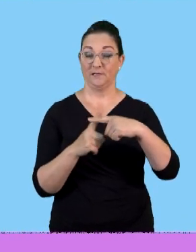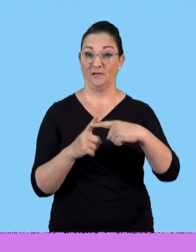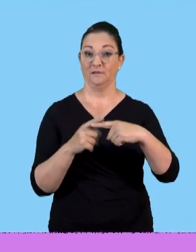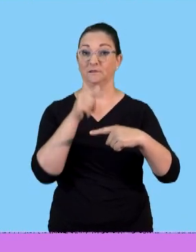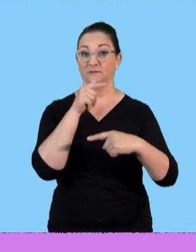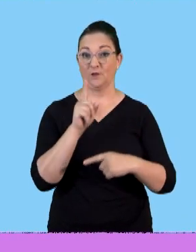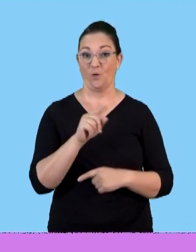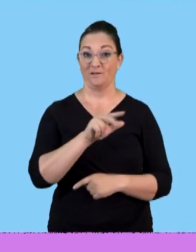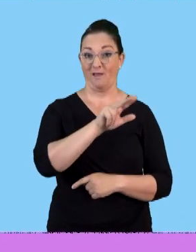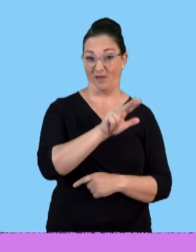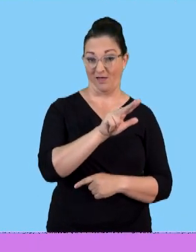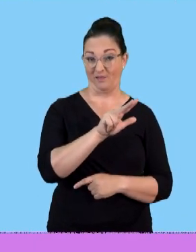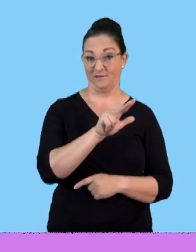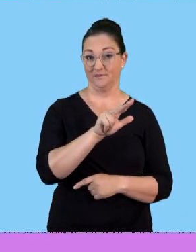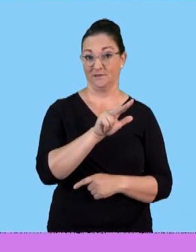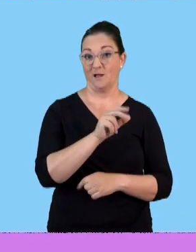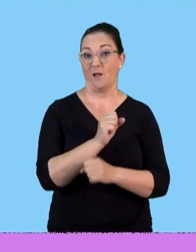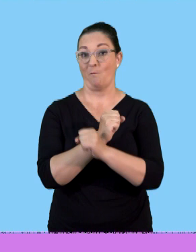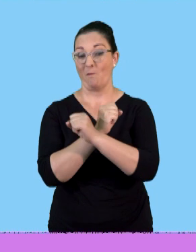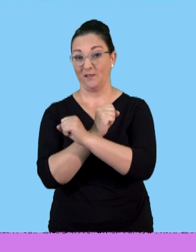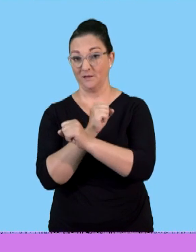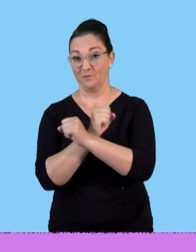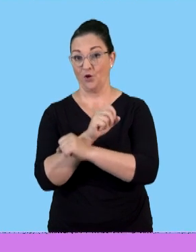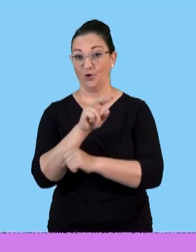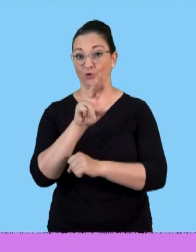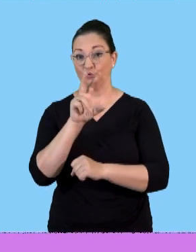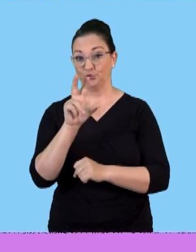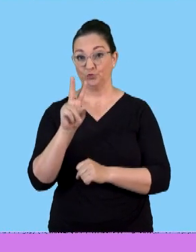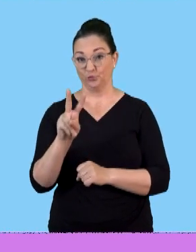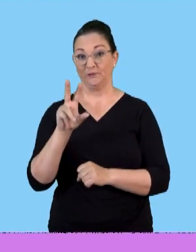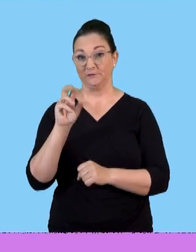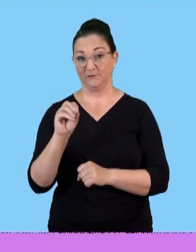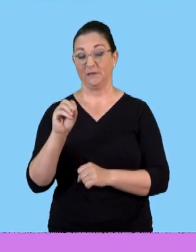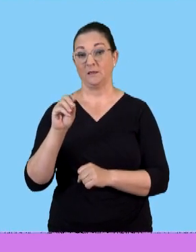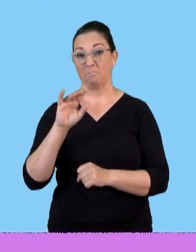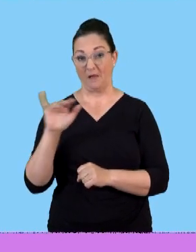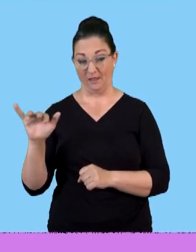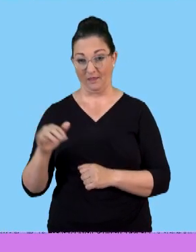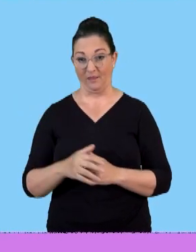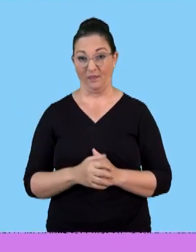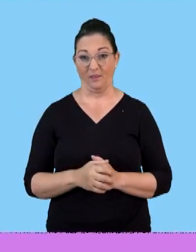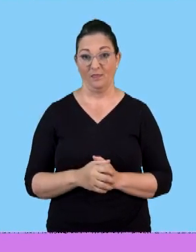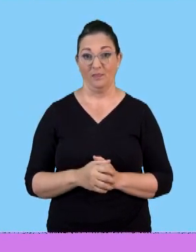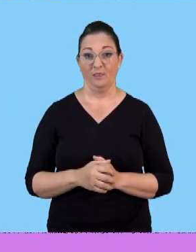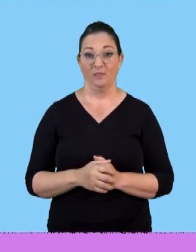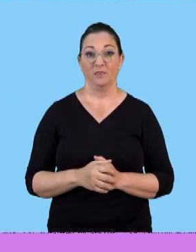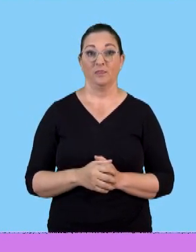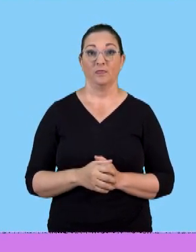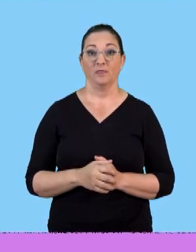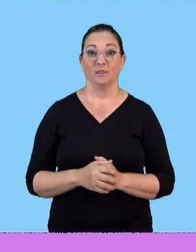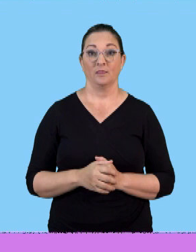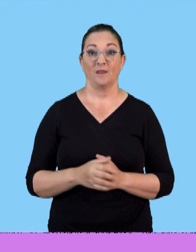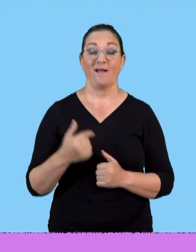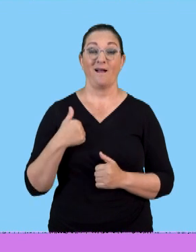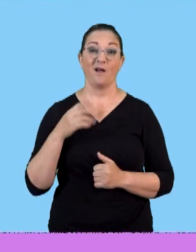centimeters multiply by the scale of 20 million And then I'll do it